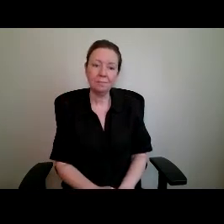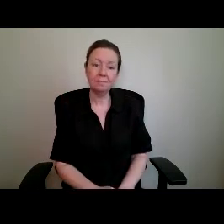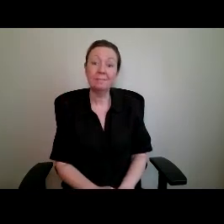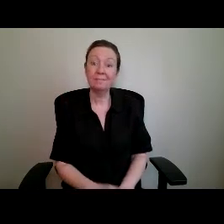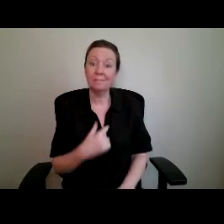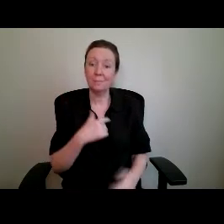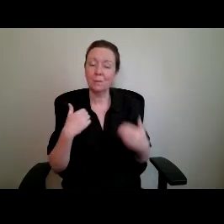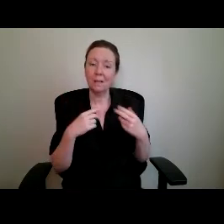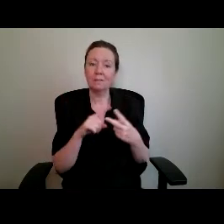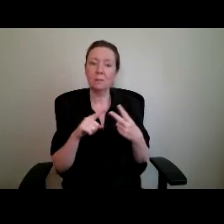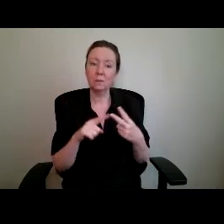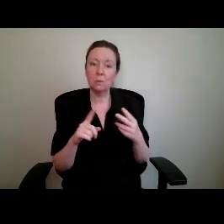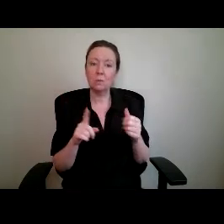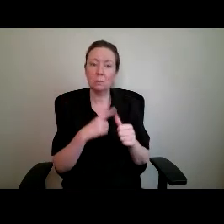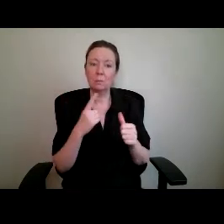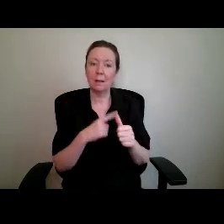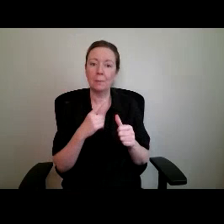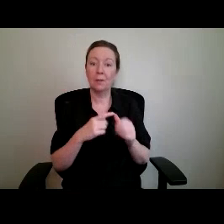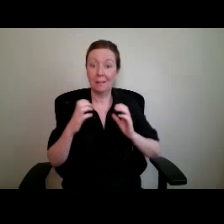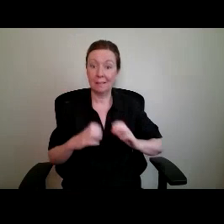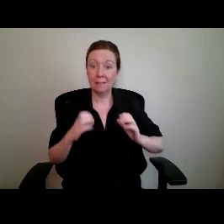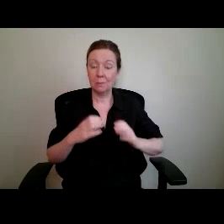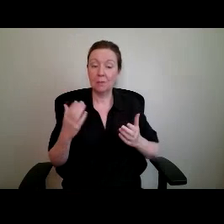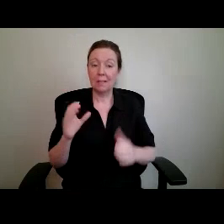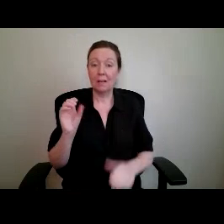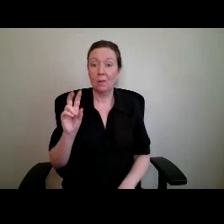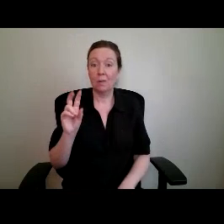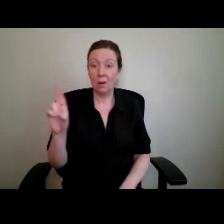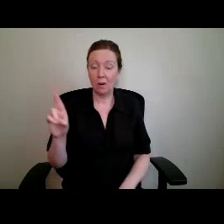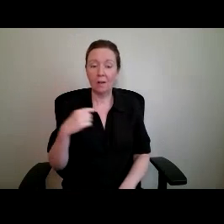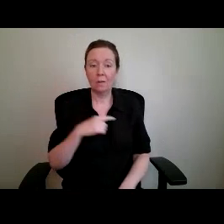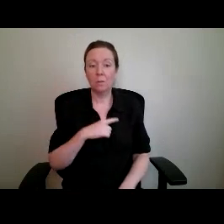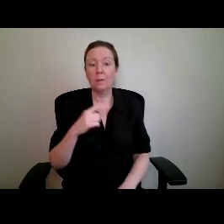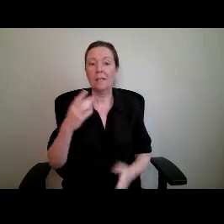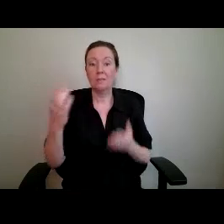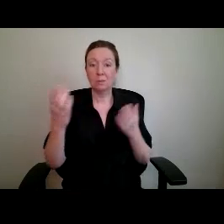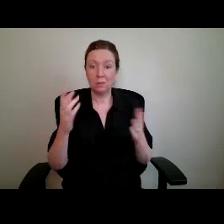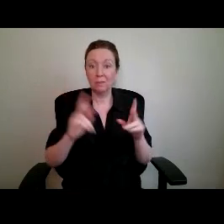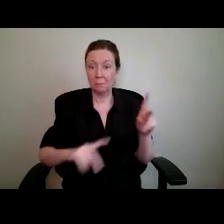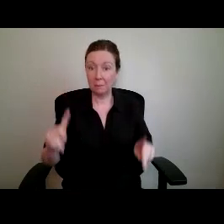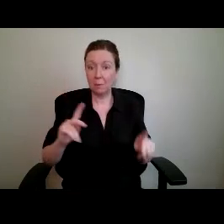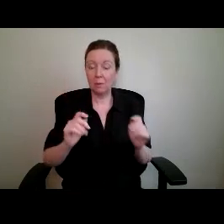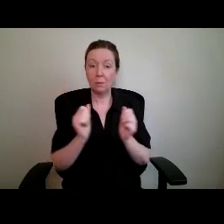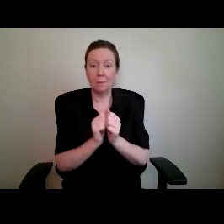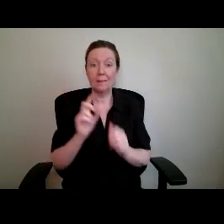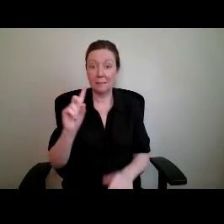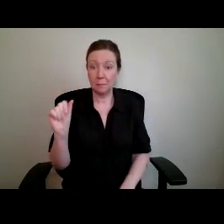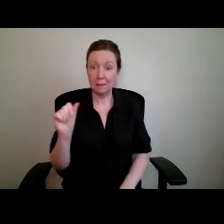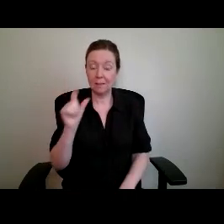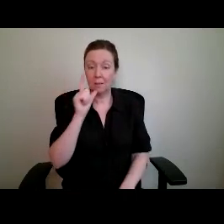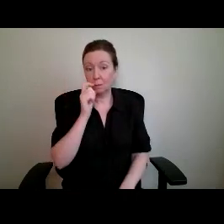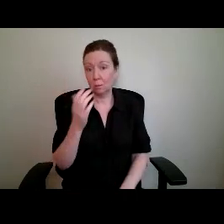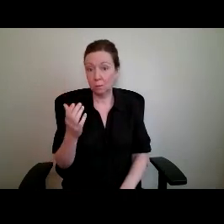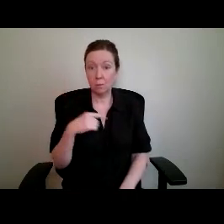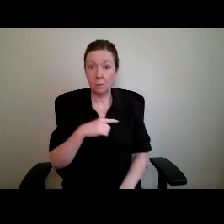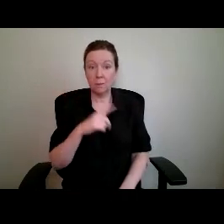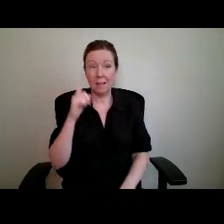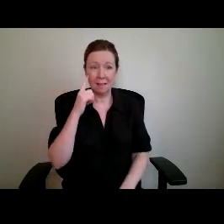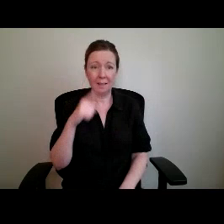have two primary customers at OVR. We serve people with disabilities who I